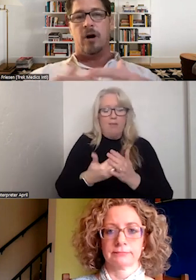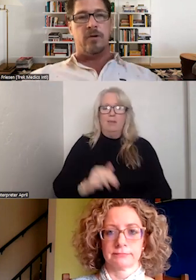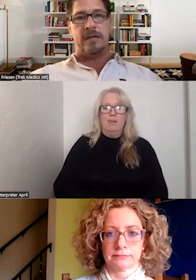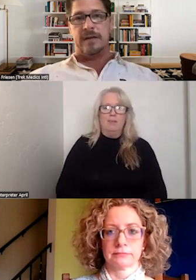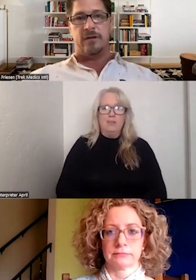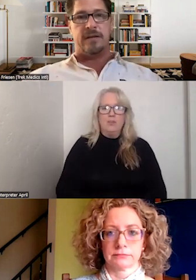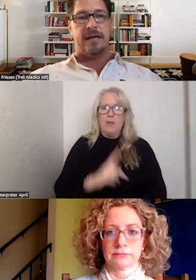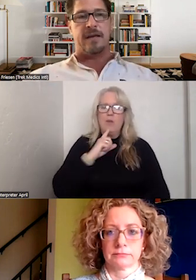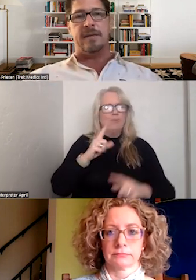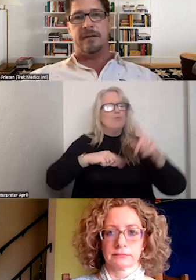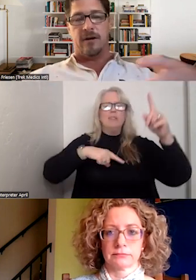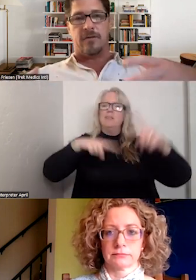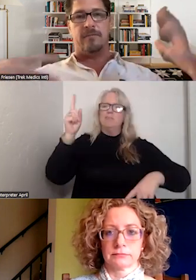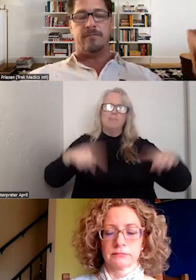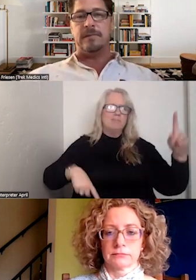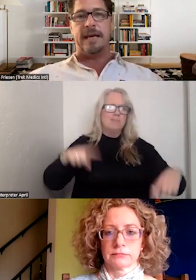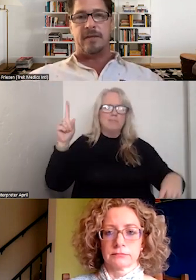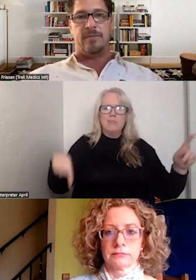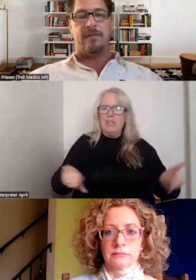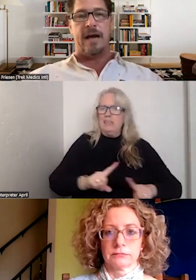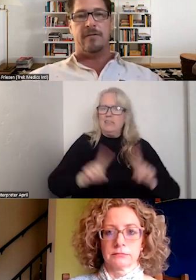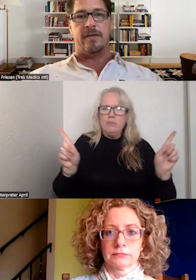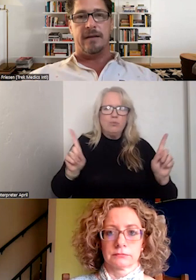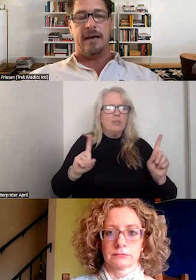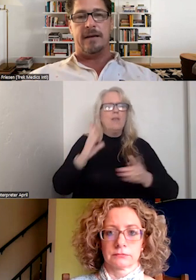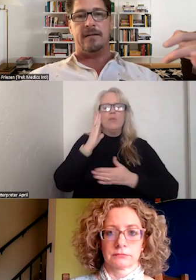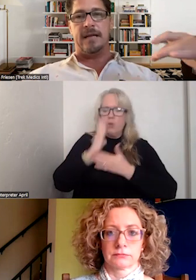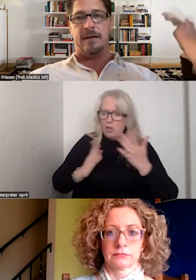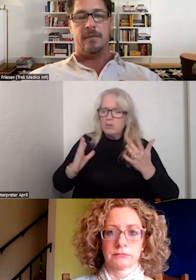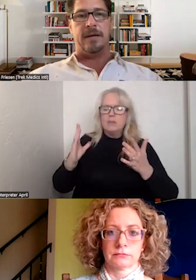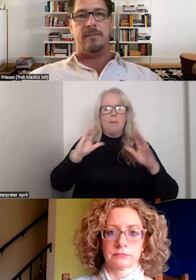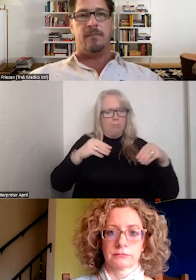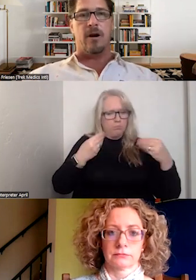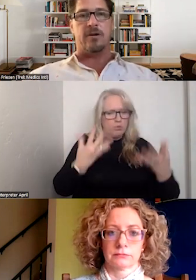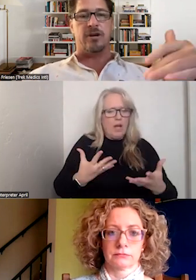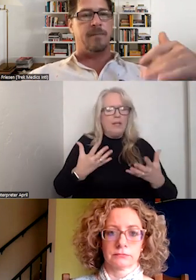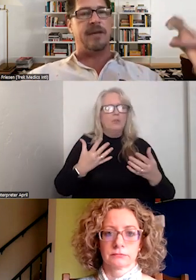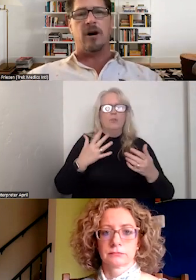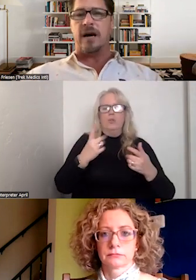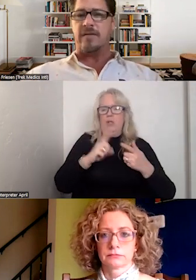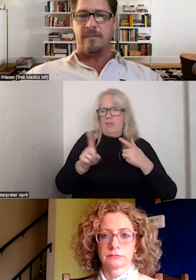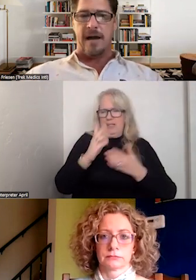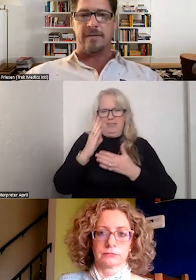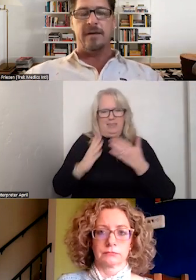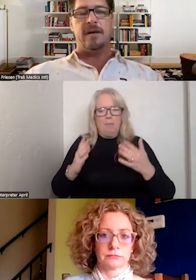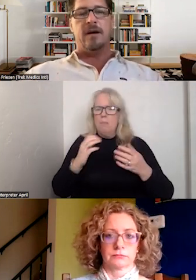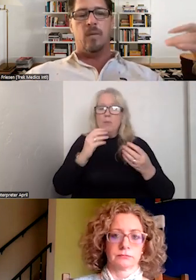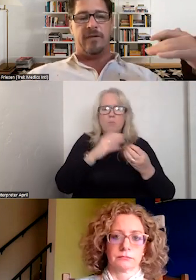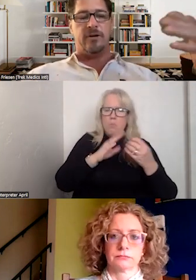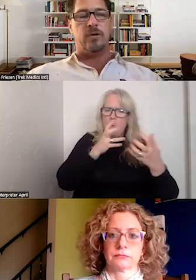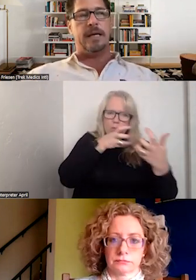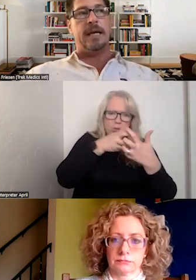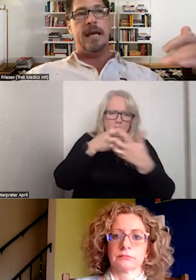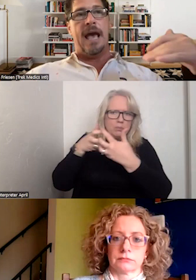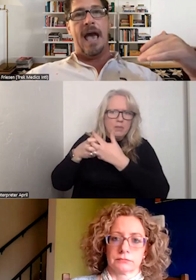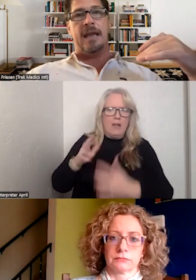they're all using different things. I mean, there are some legacy providers that take up a big market share, but they all customize what